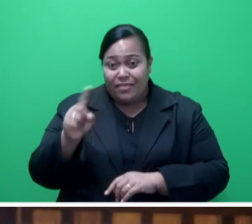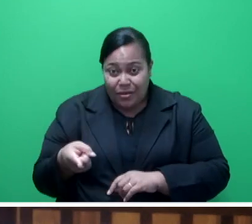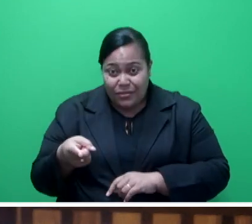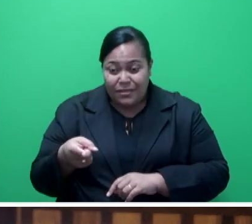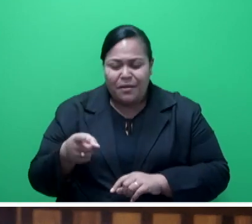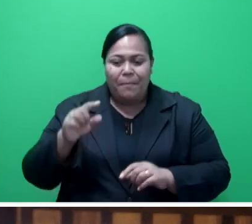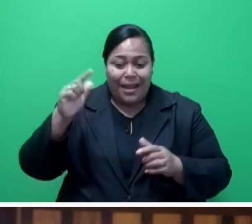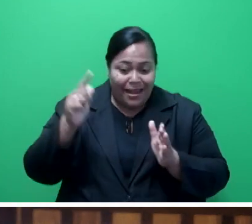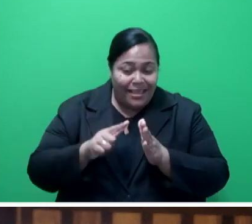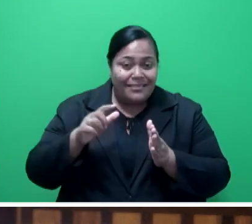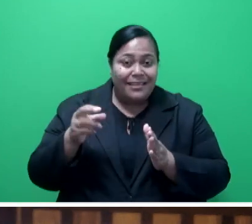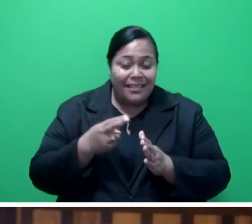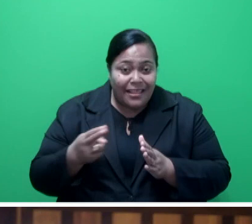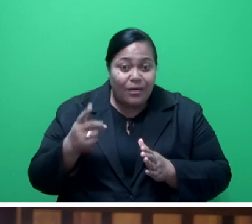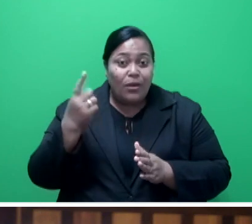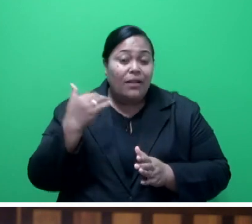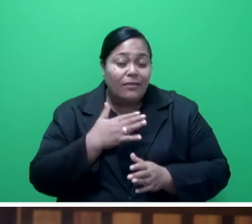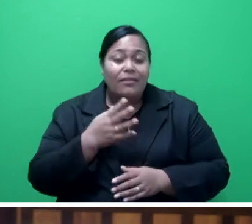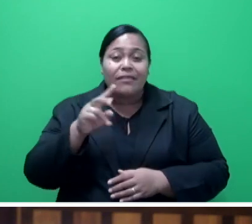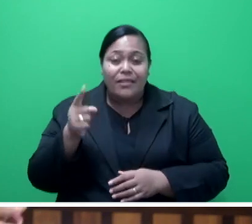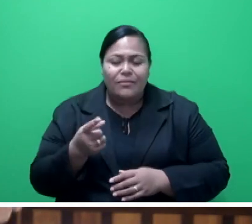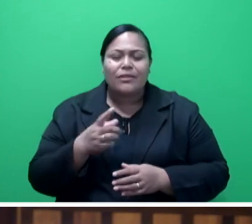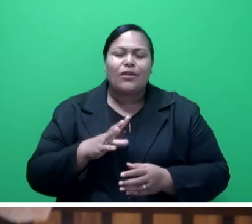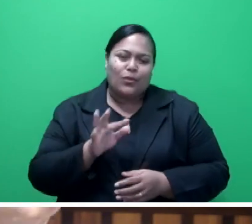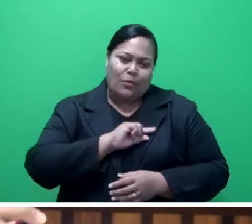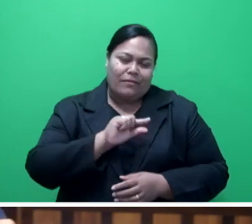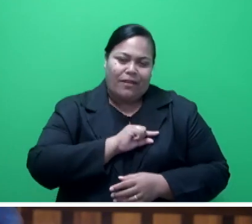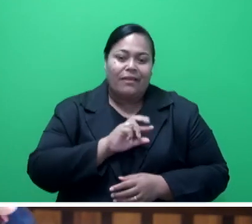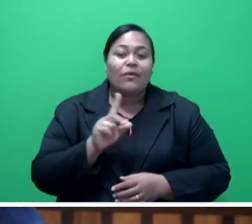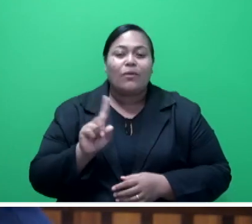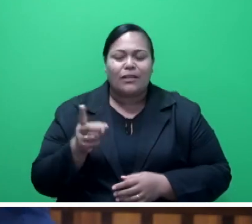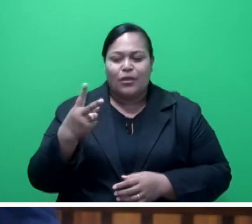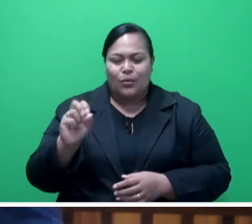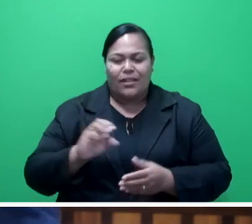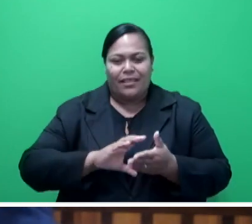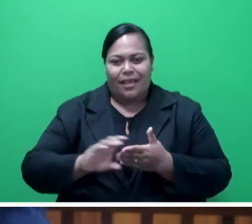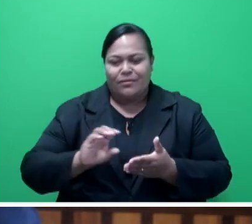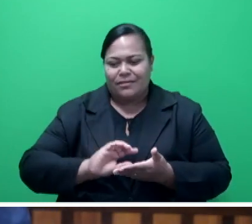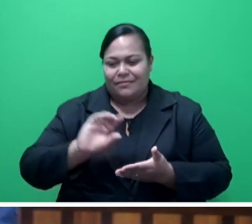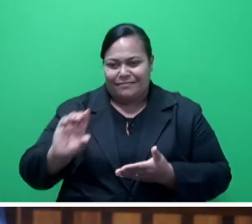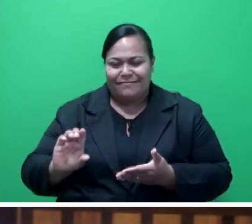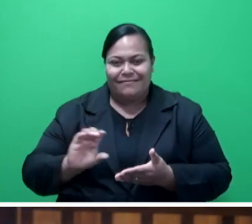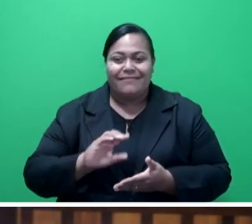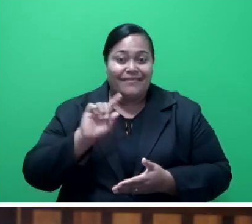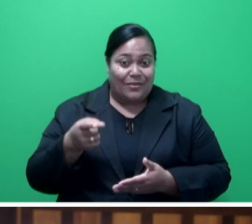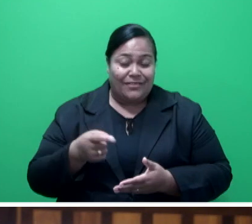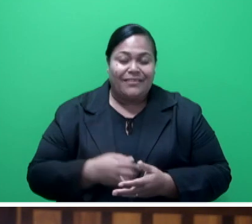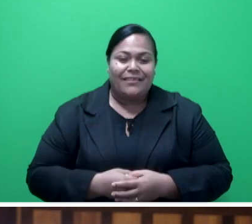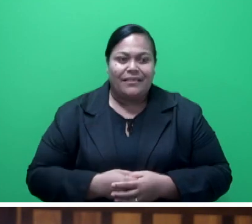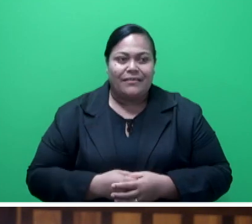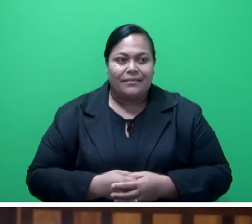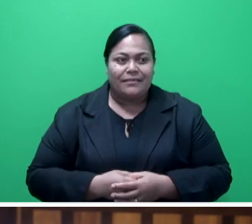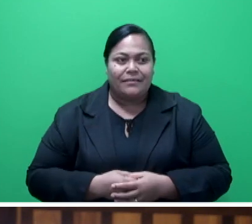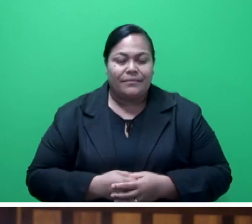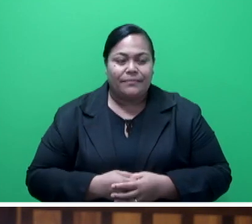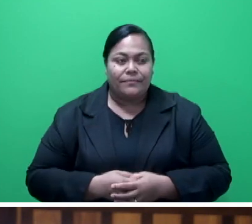$100,000, you actually qualify for a $20,000 package if you are grant, if you're building your first home, and $5,000 for purchasing your